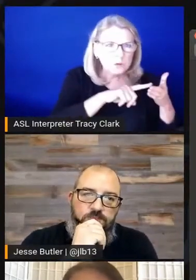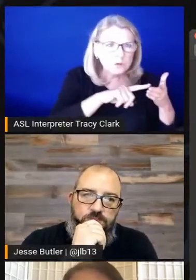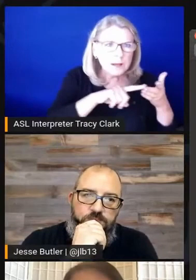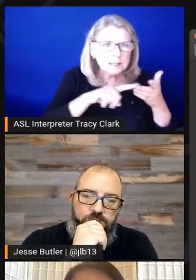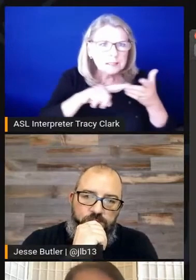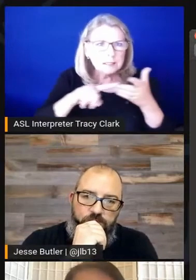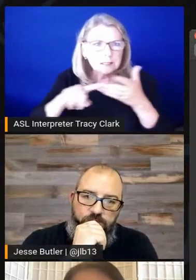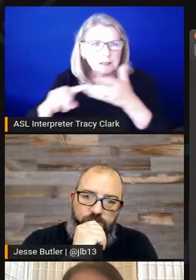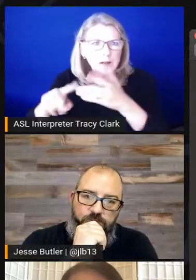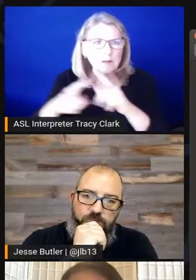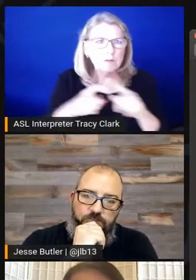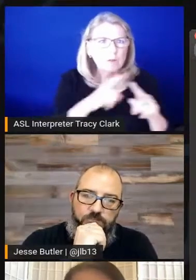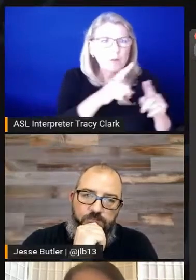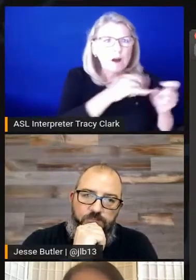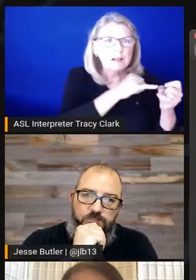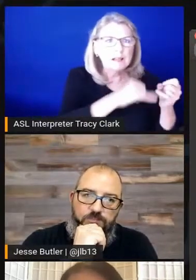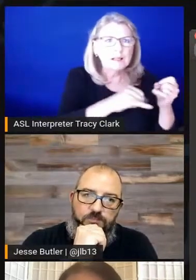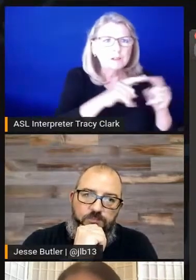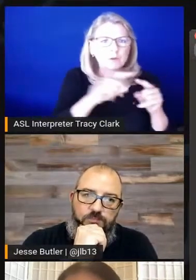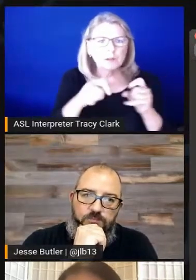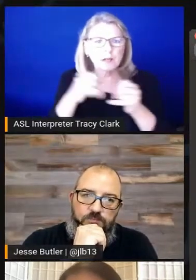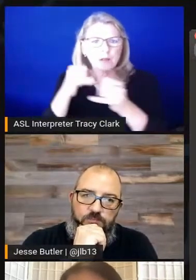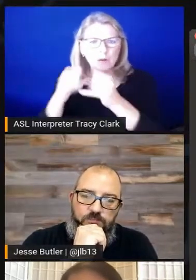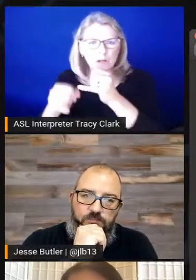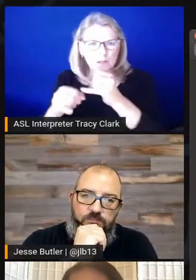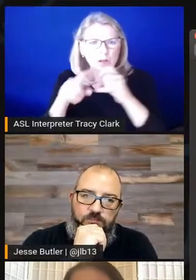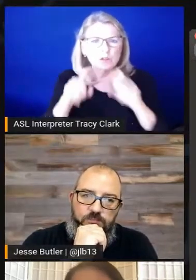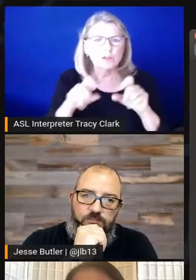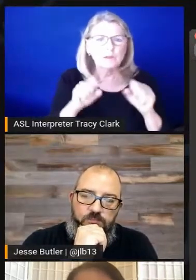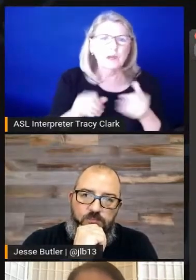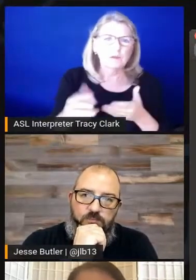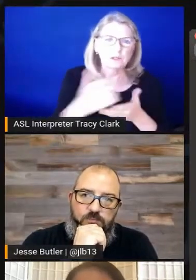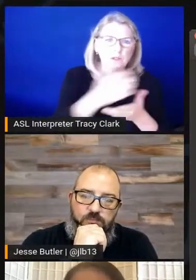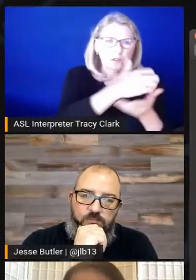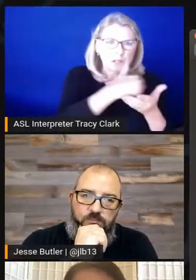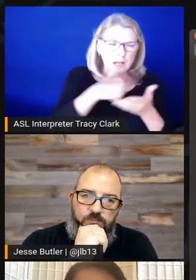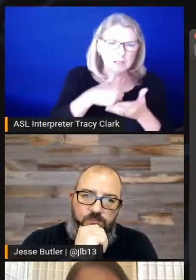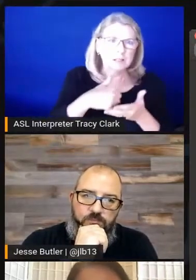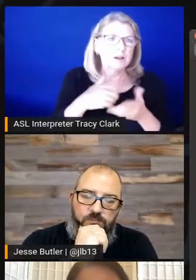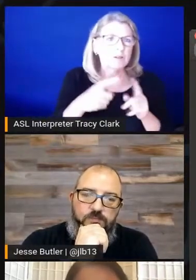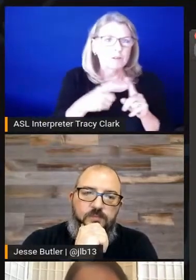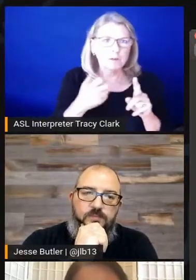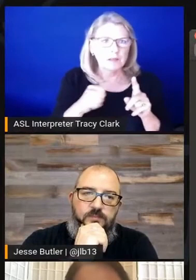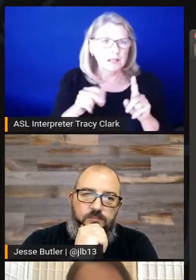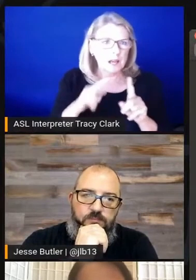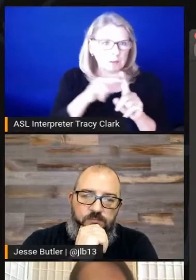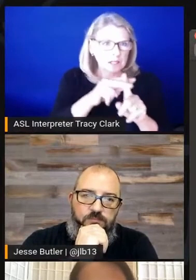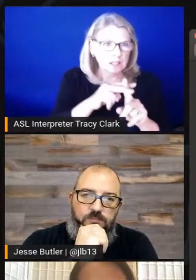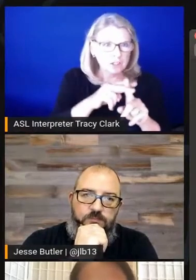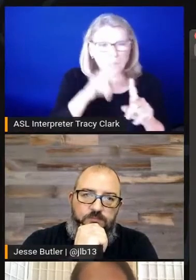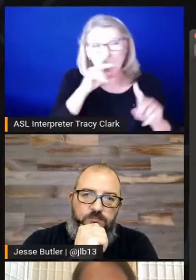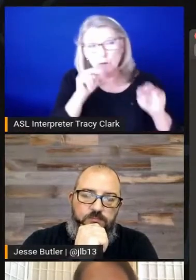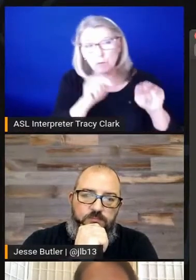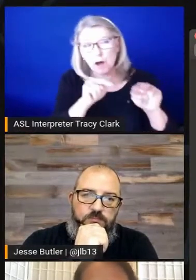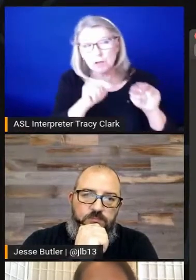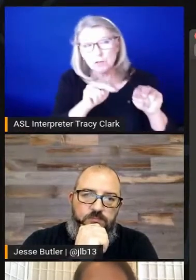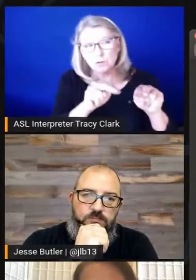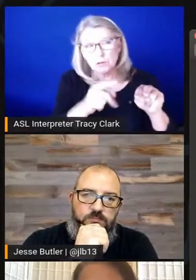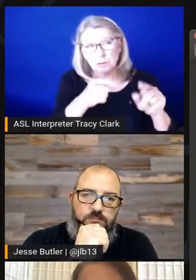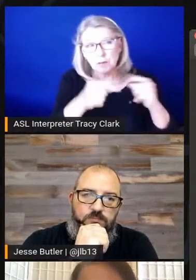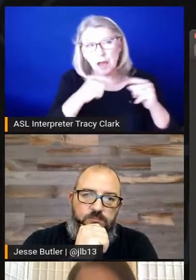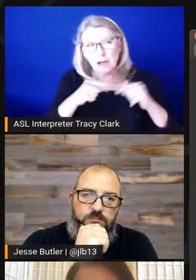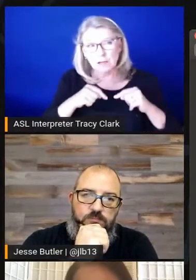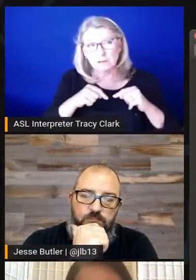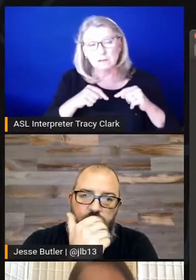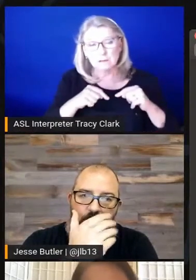from an application and easily pipe it to any monitoring backend of your choice. And similarly, now we